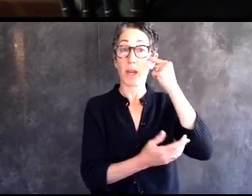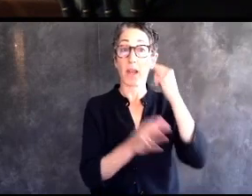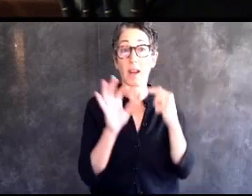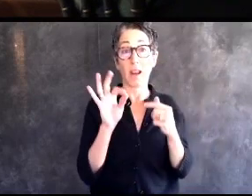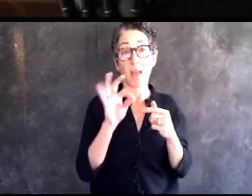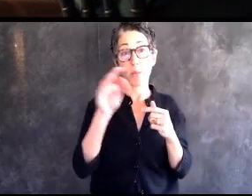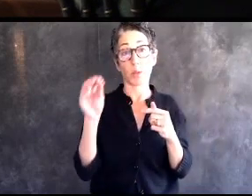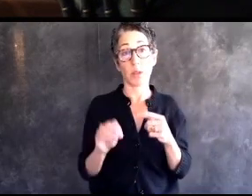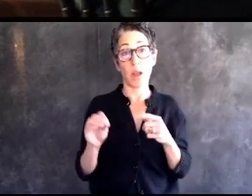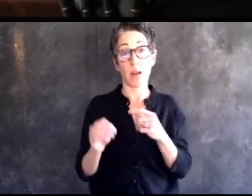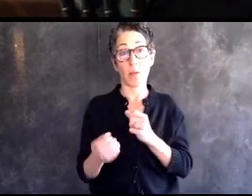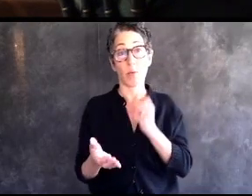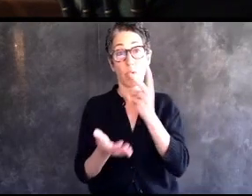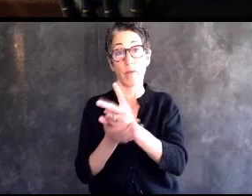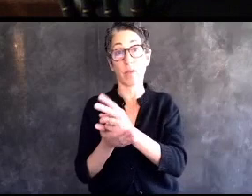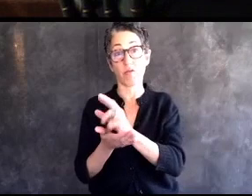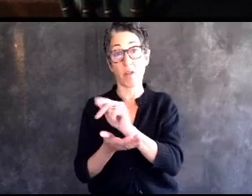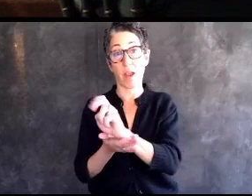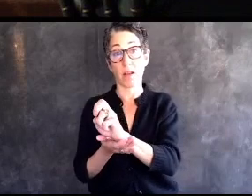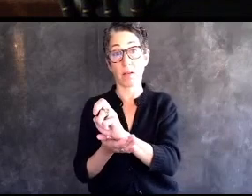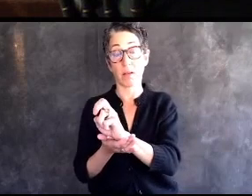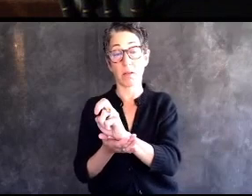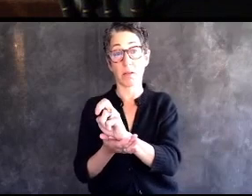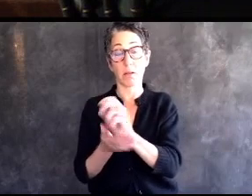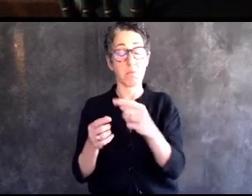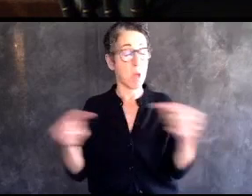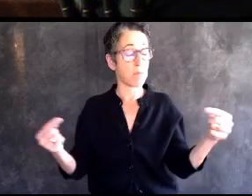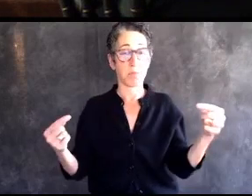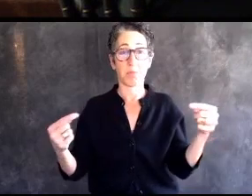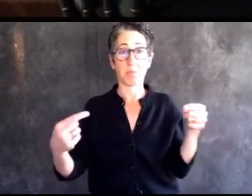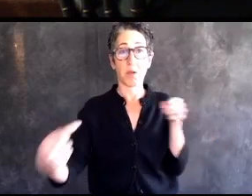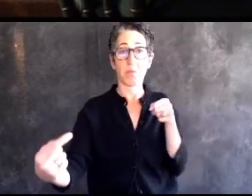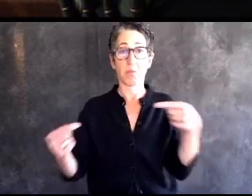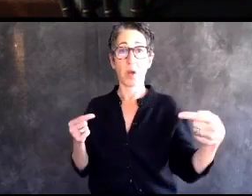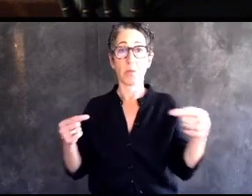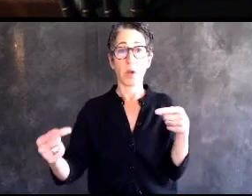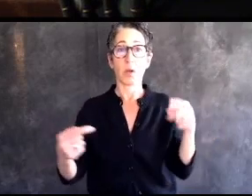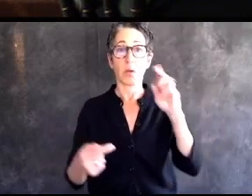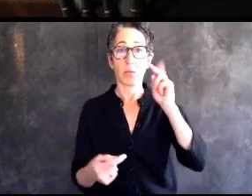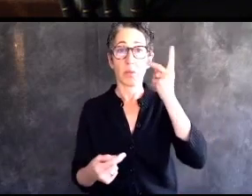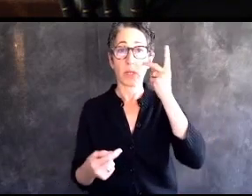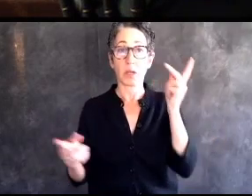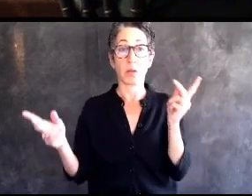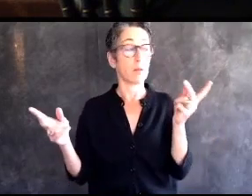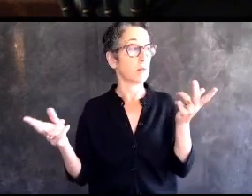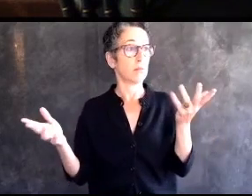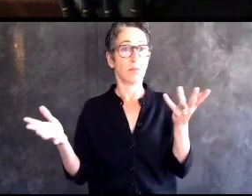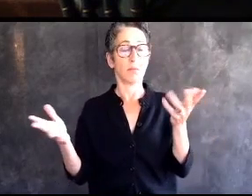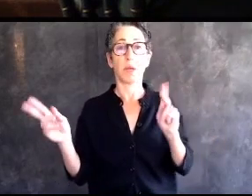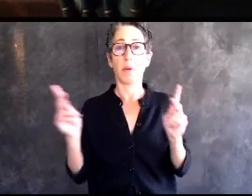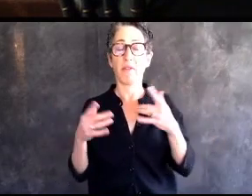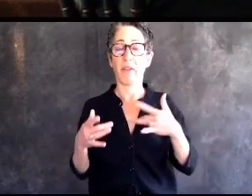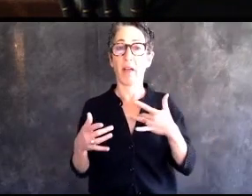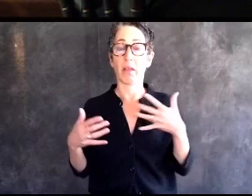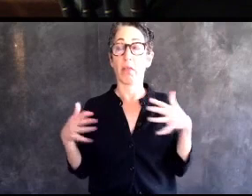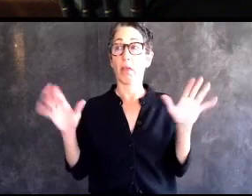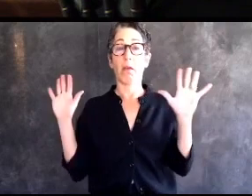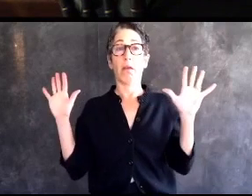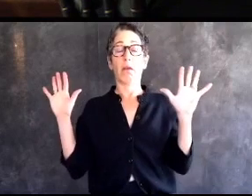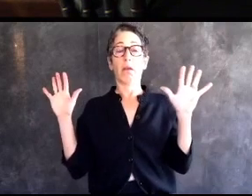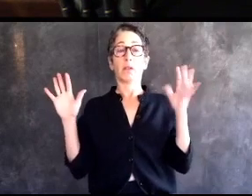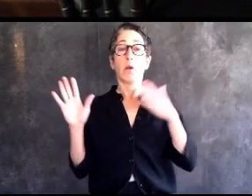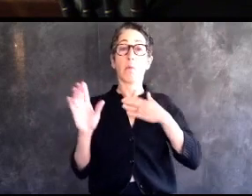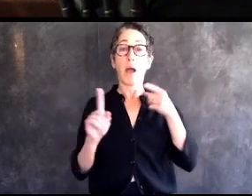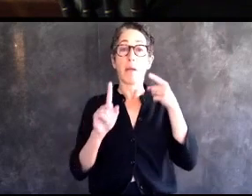The polarization was impossible. There's a sense of political helplessness and so on. So my mission as digital